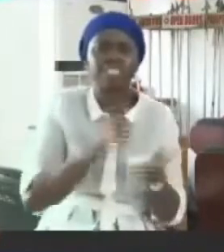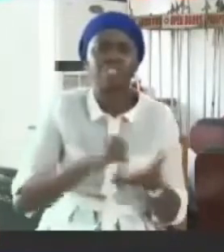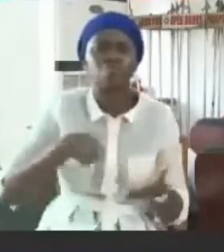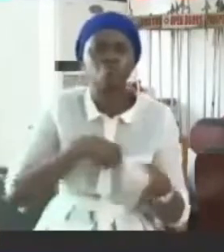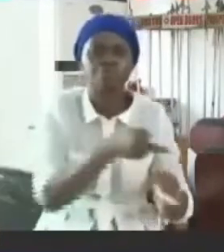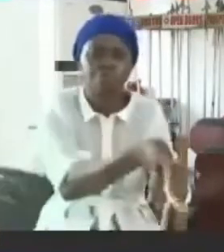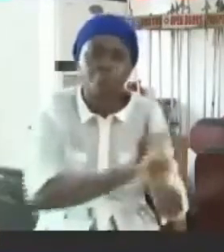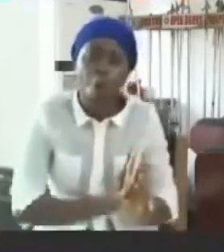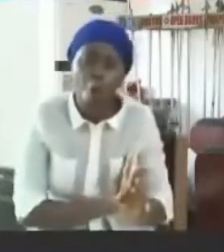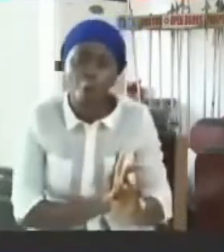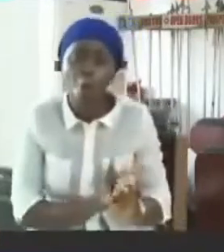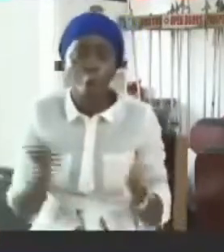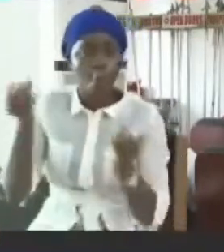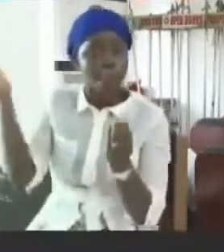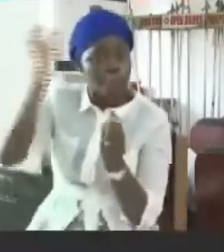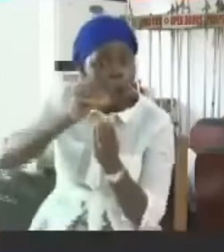More than